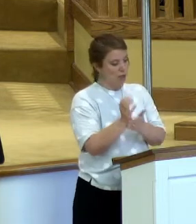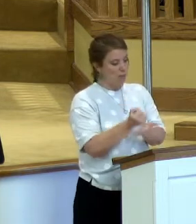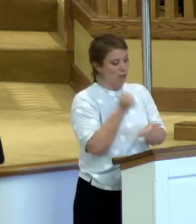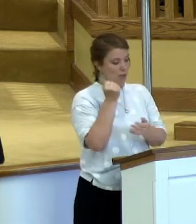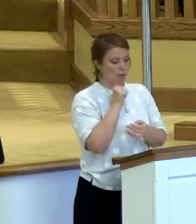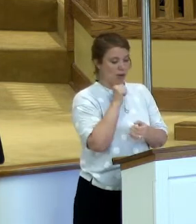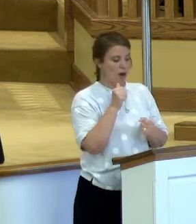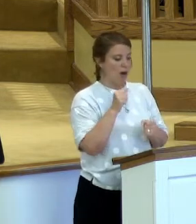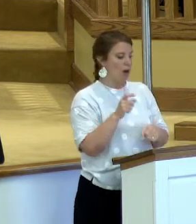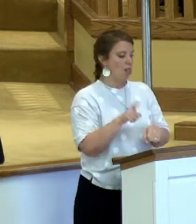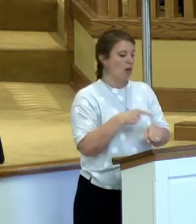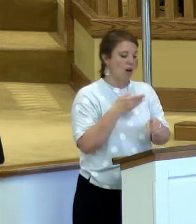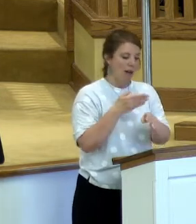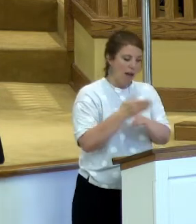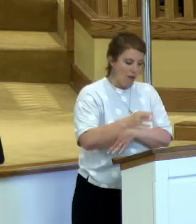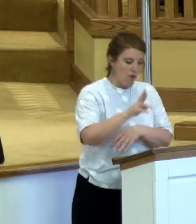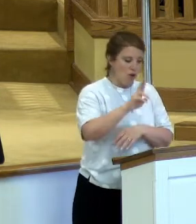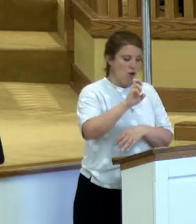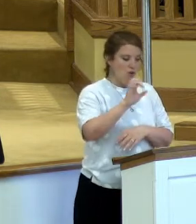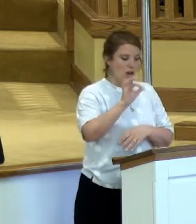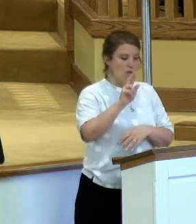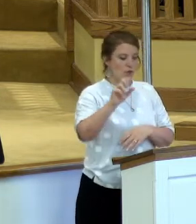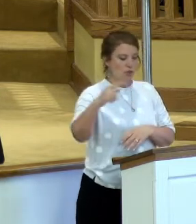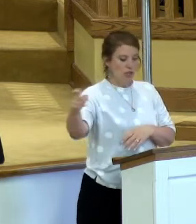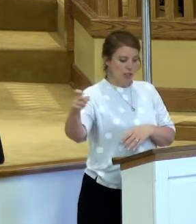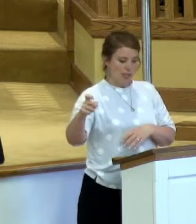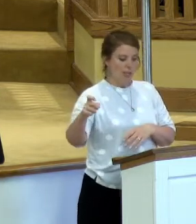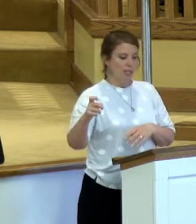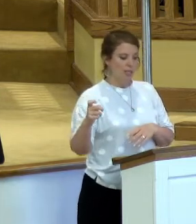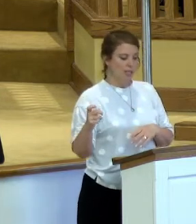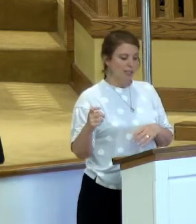displaced people. To date, we have already received